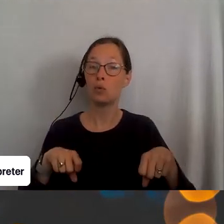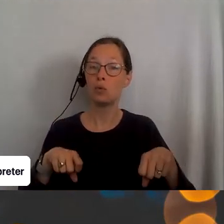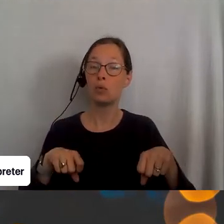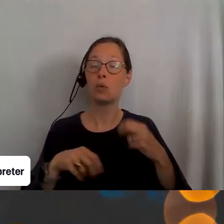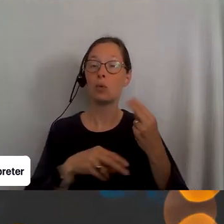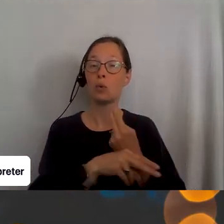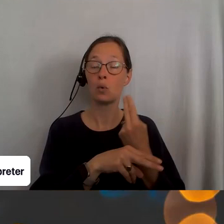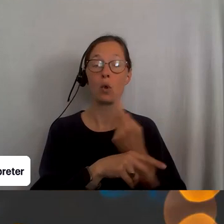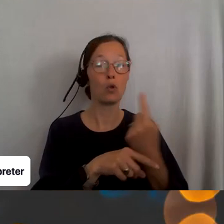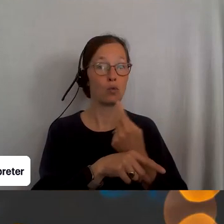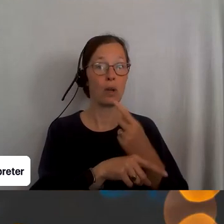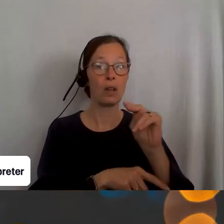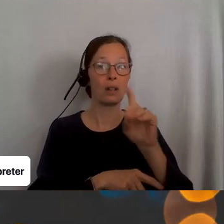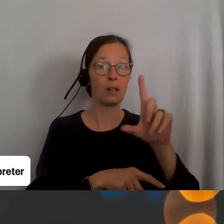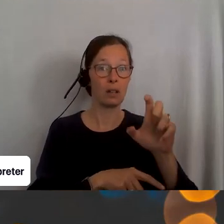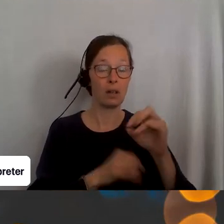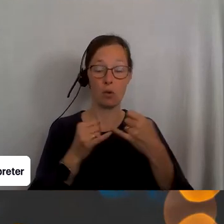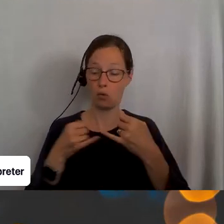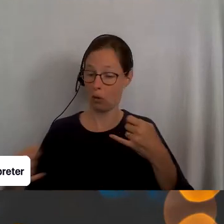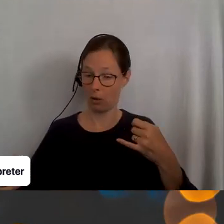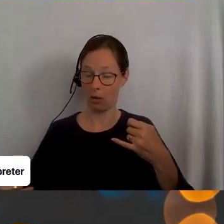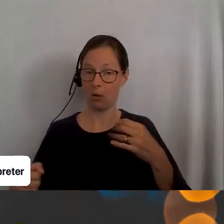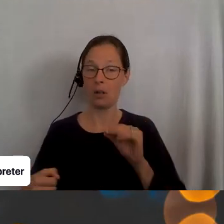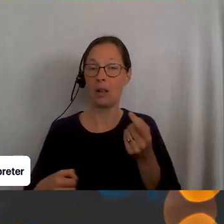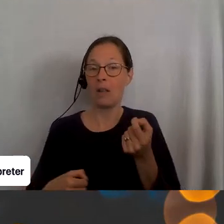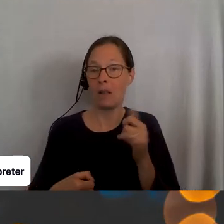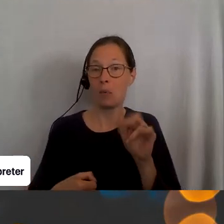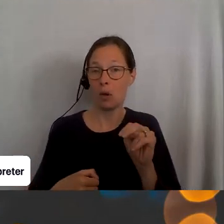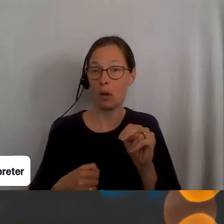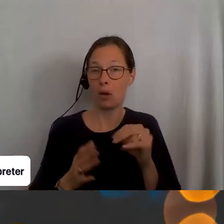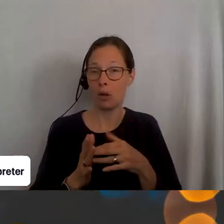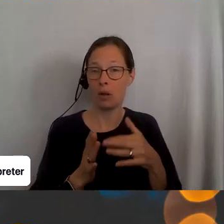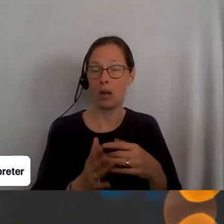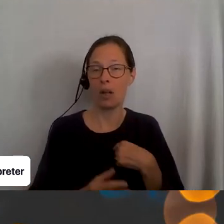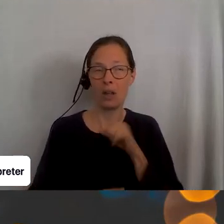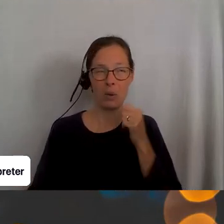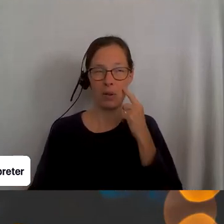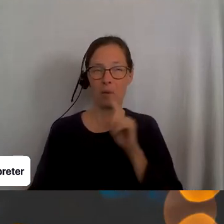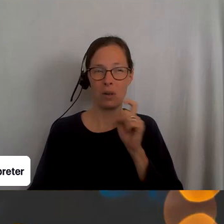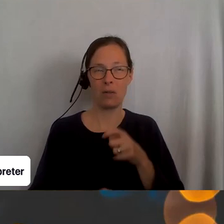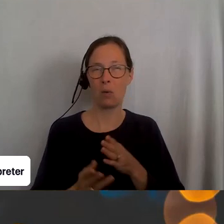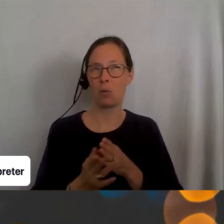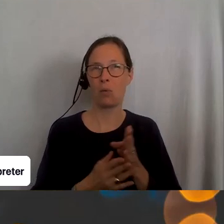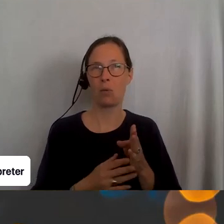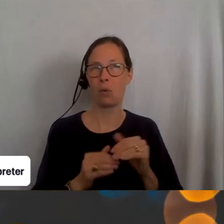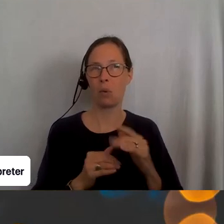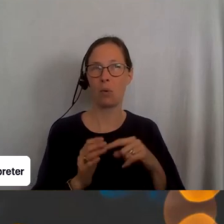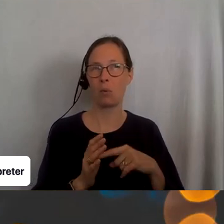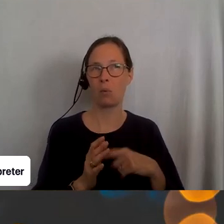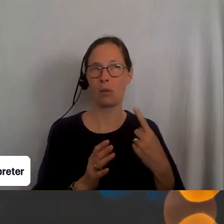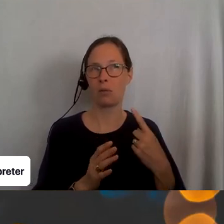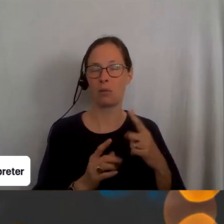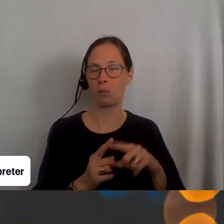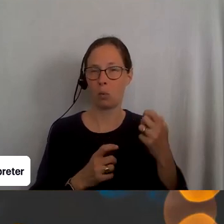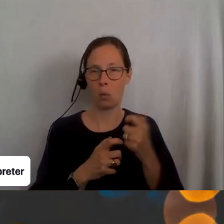using a regular needle and thread and taking a little bit of the yarn at a time. I don't think you really need to go through the button more than one time to hold it on there.